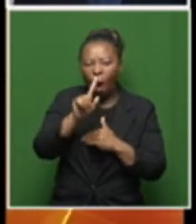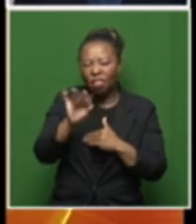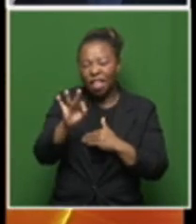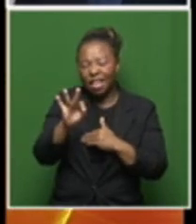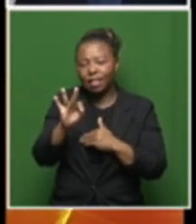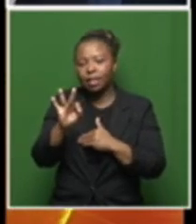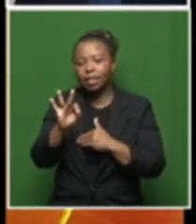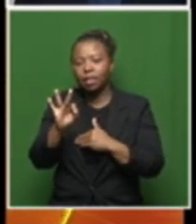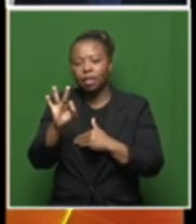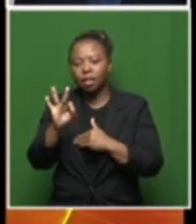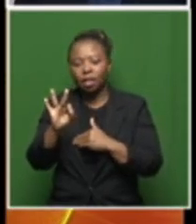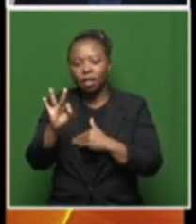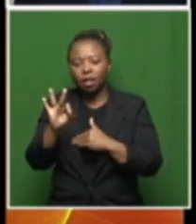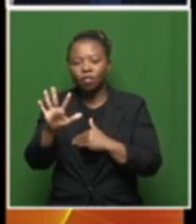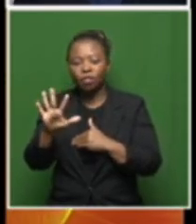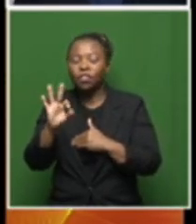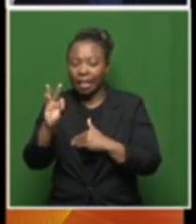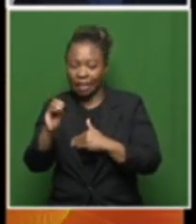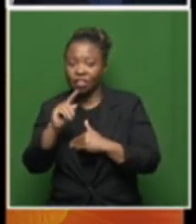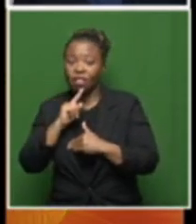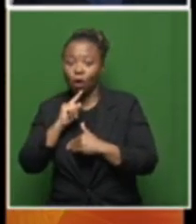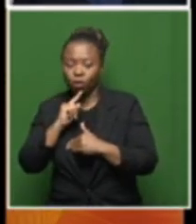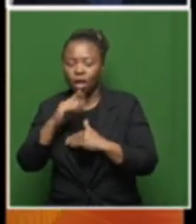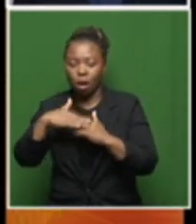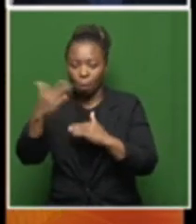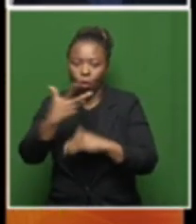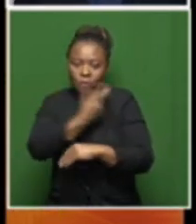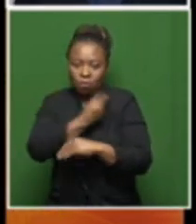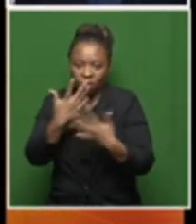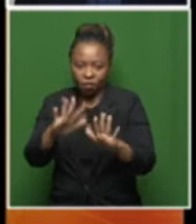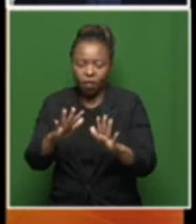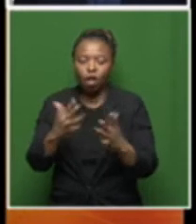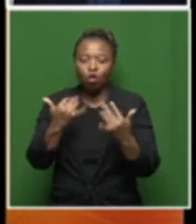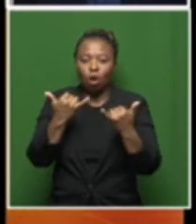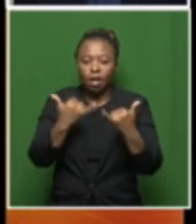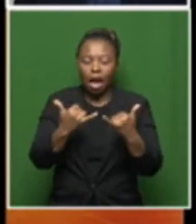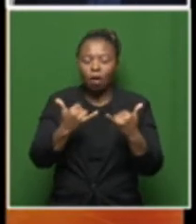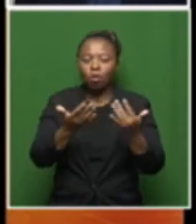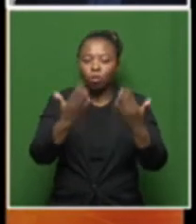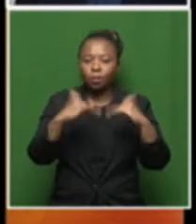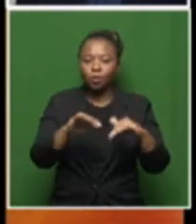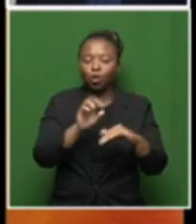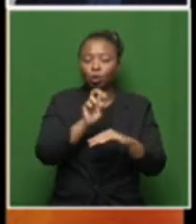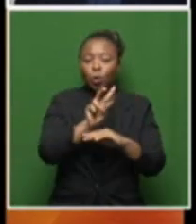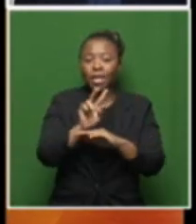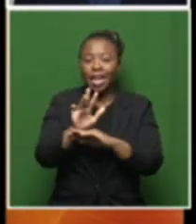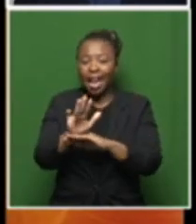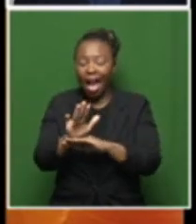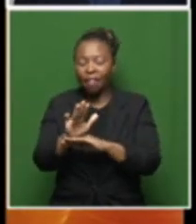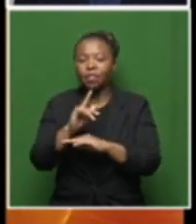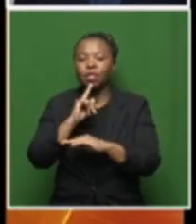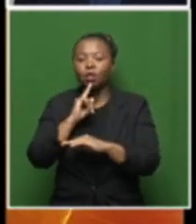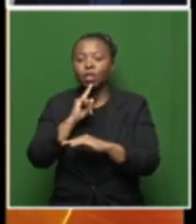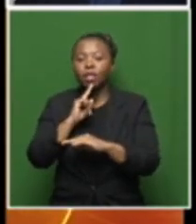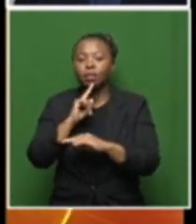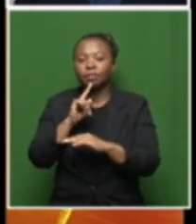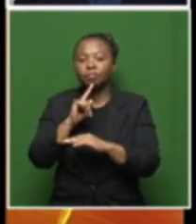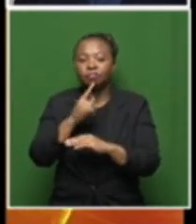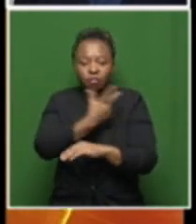people in 1 week. So we now, in this week, recorded 29,000 vaccinations in 1 day, 2 days